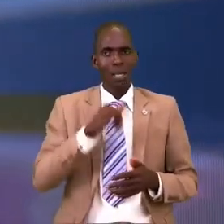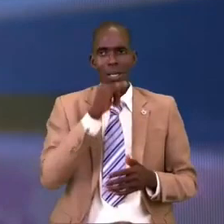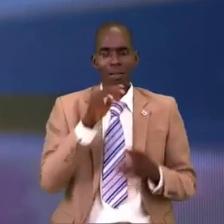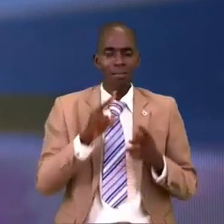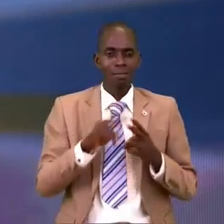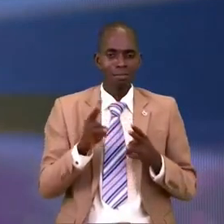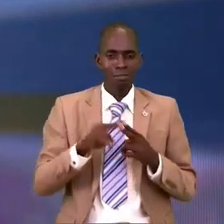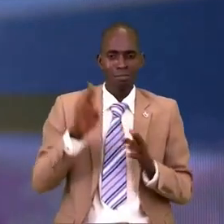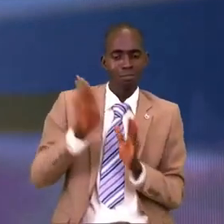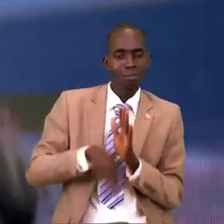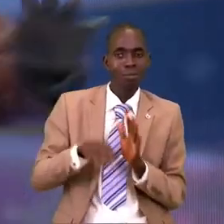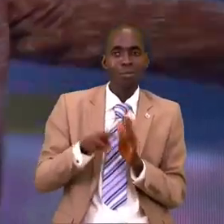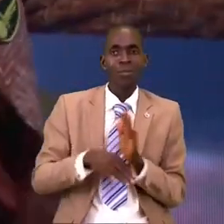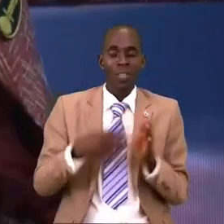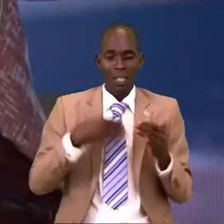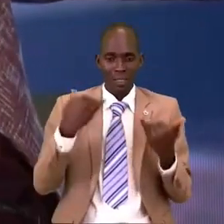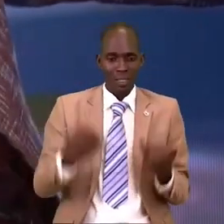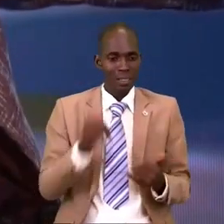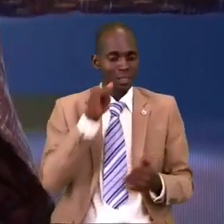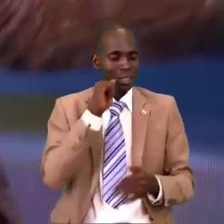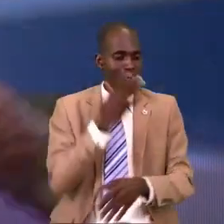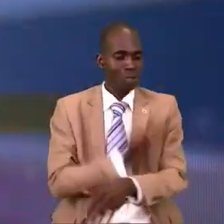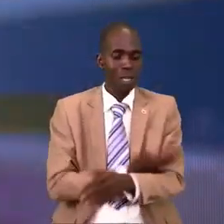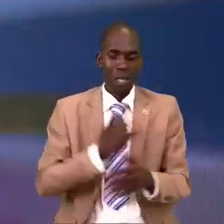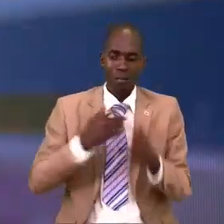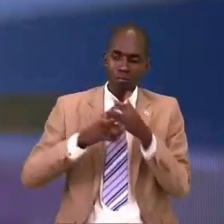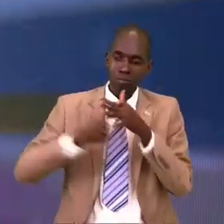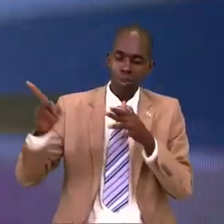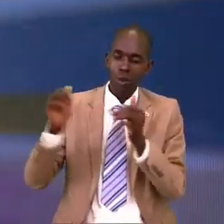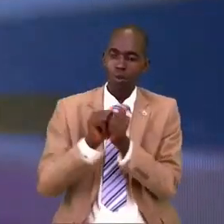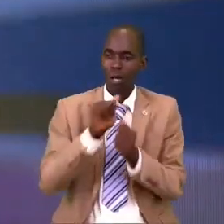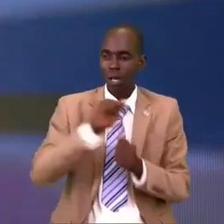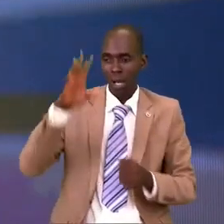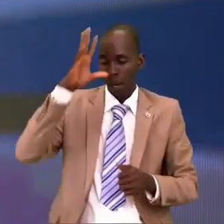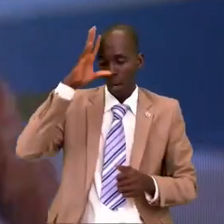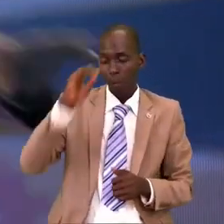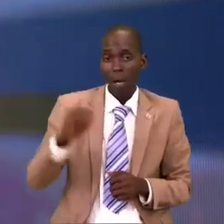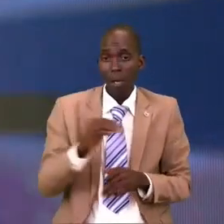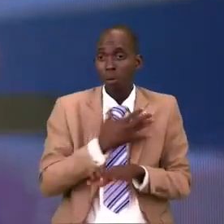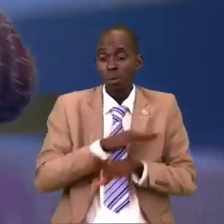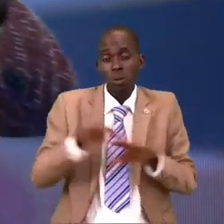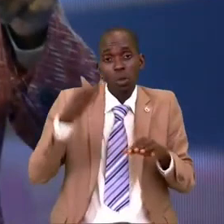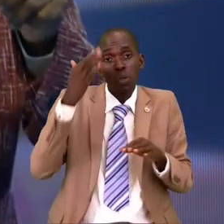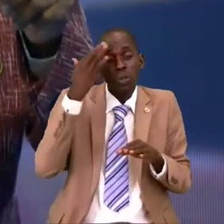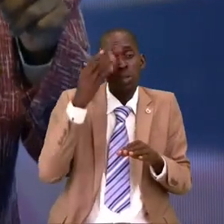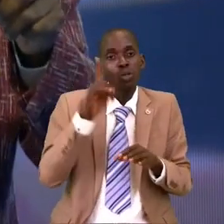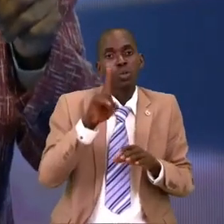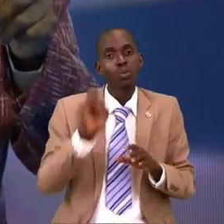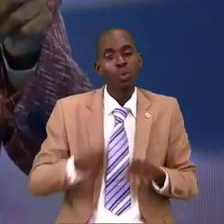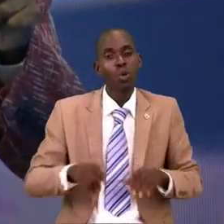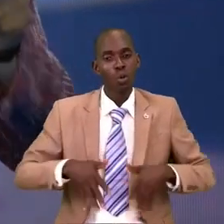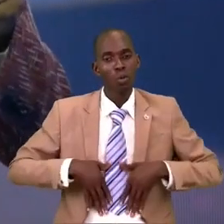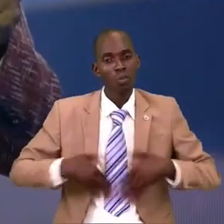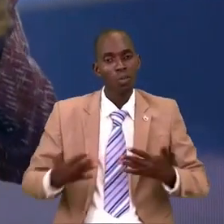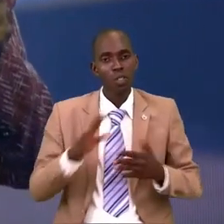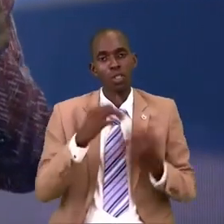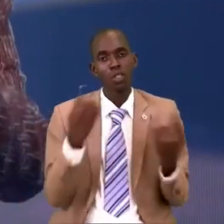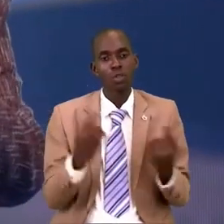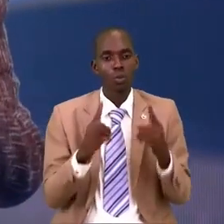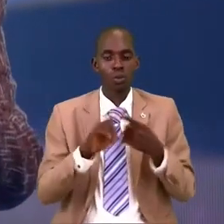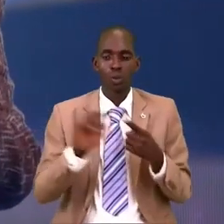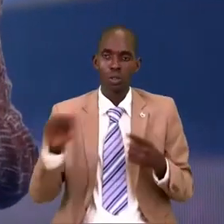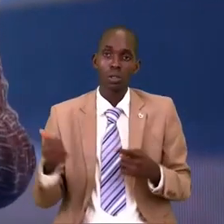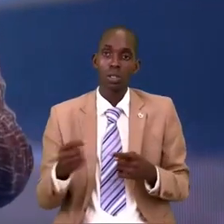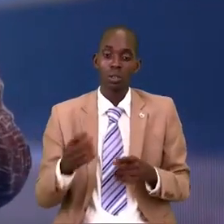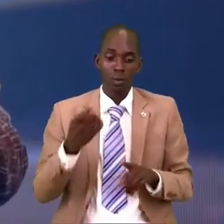another, horizontally here, and then vertically like that. That makes